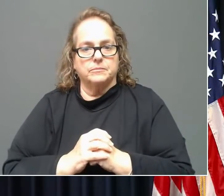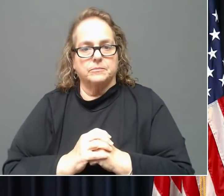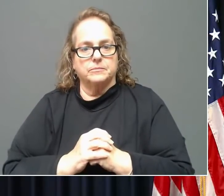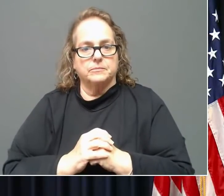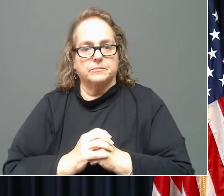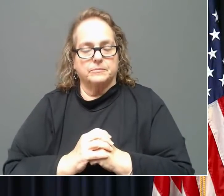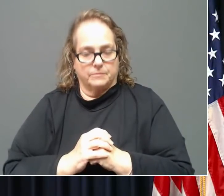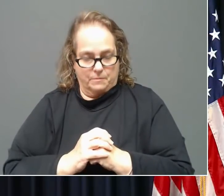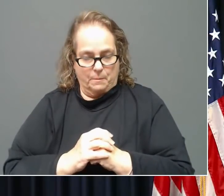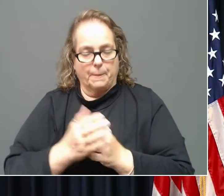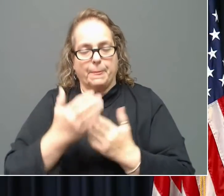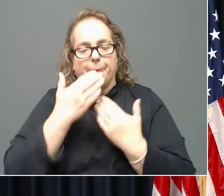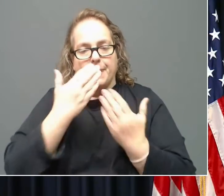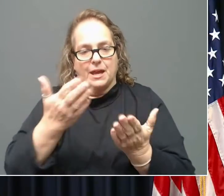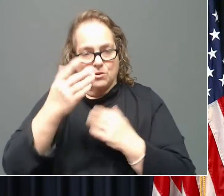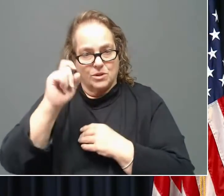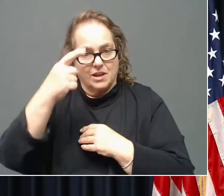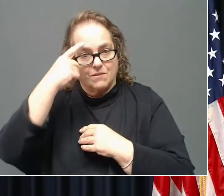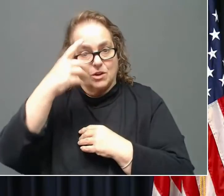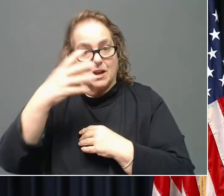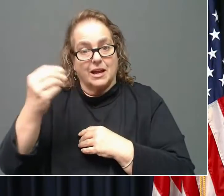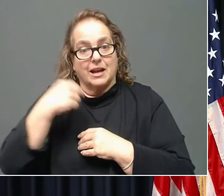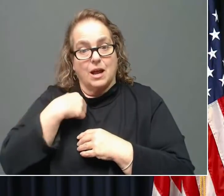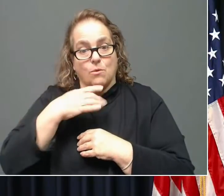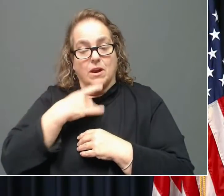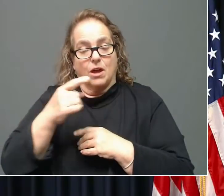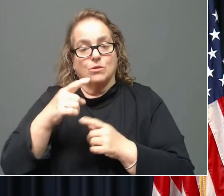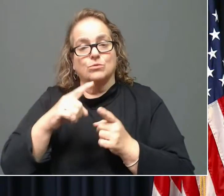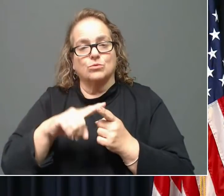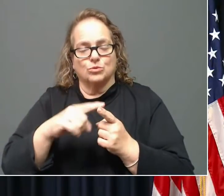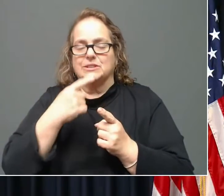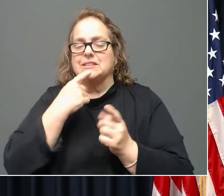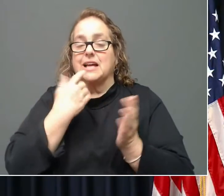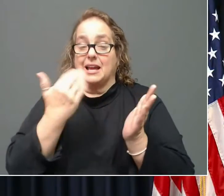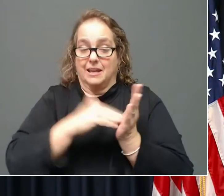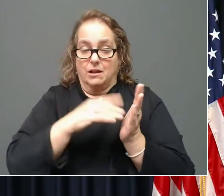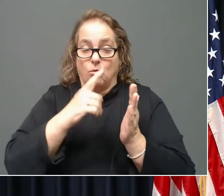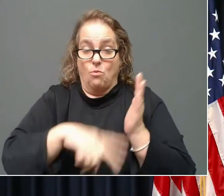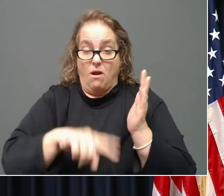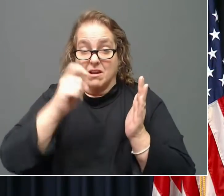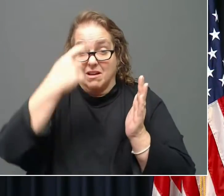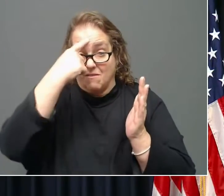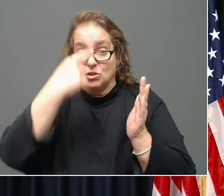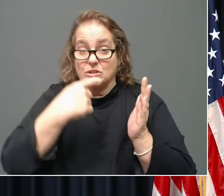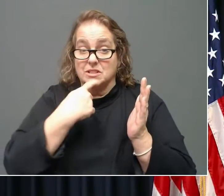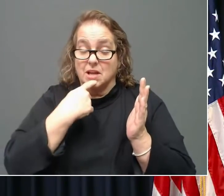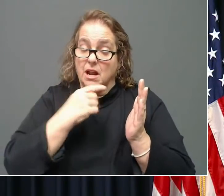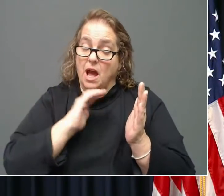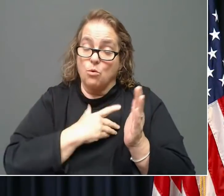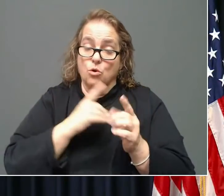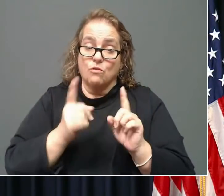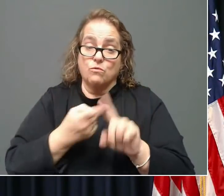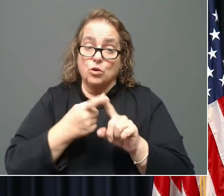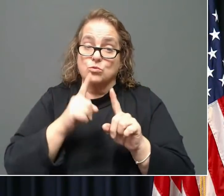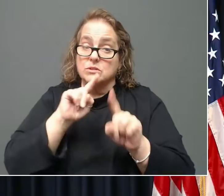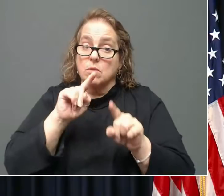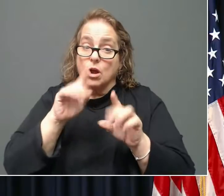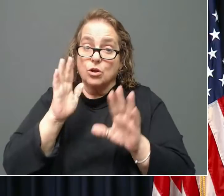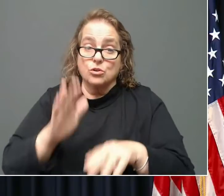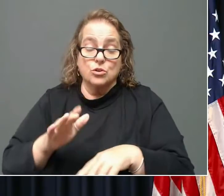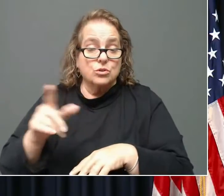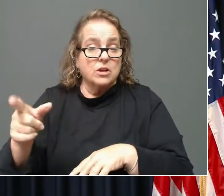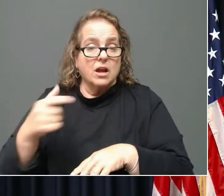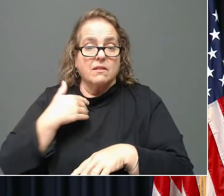Thank you, Governor, and I'd like to echo the governor's comments. Our first responders have been in harness, literally